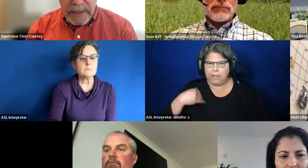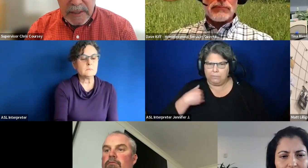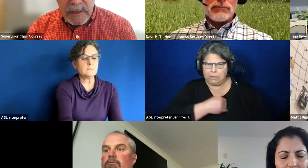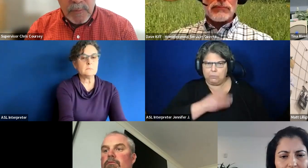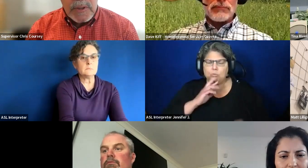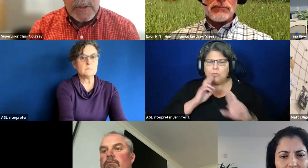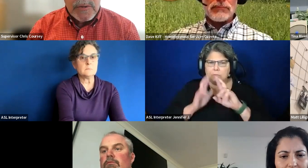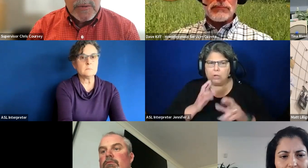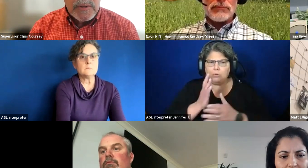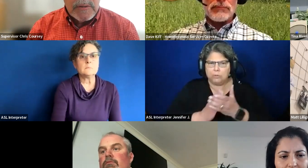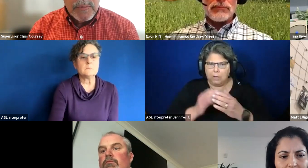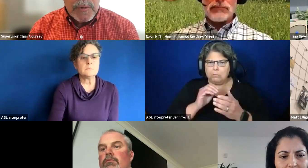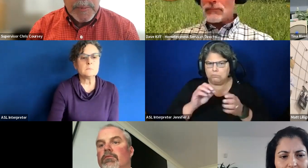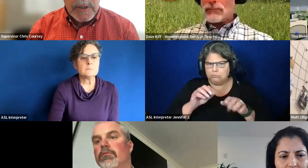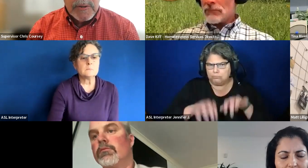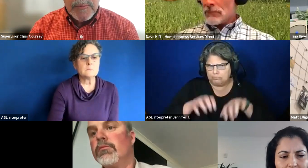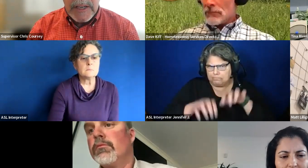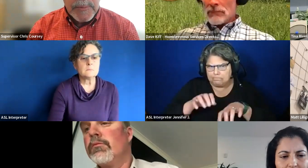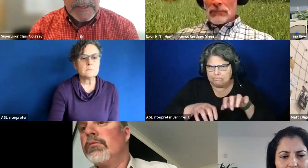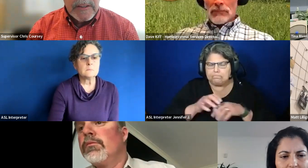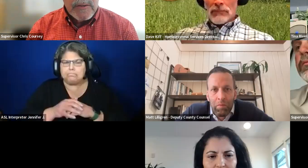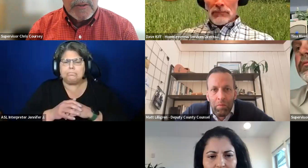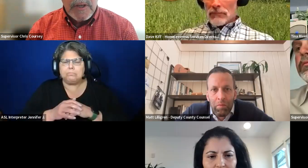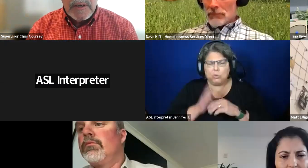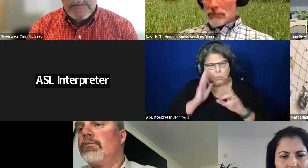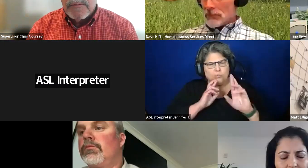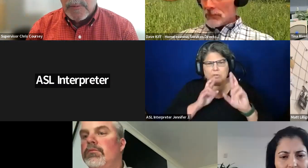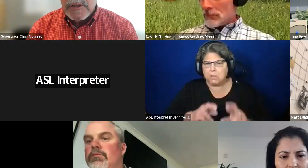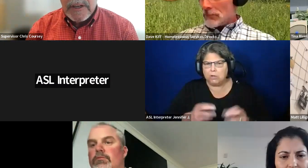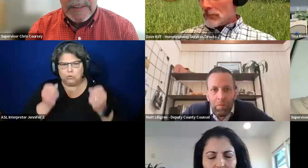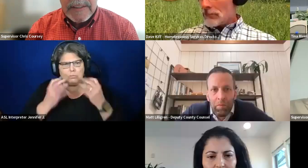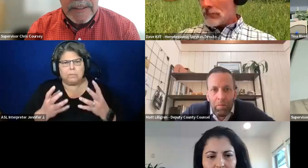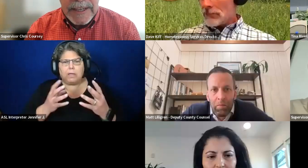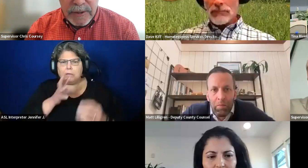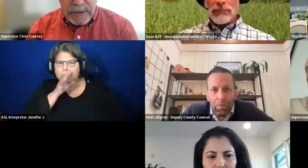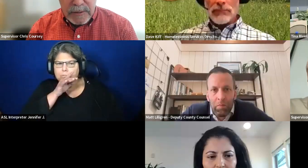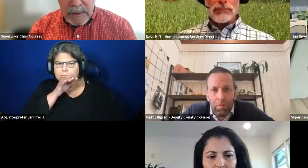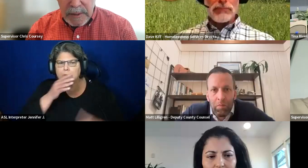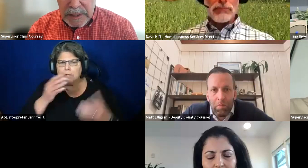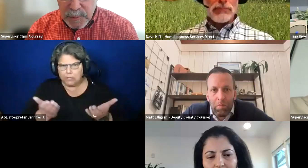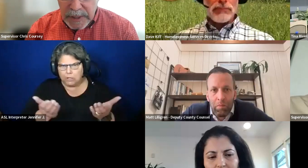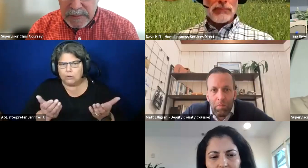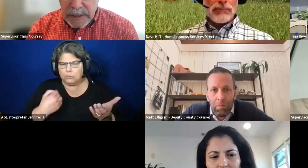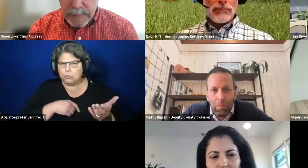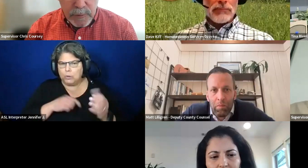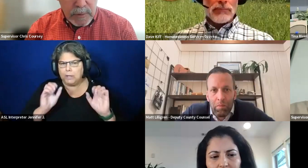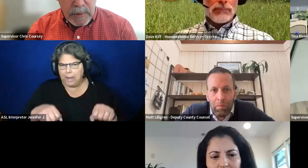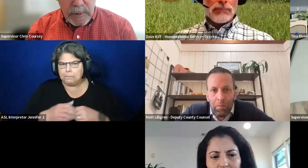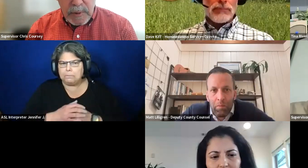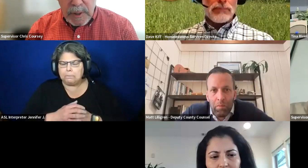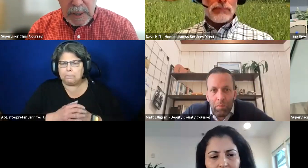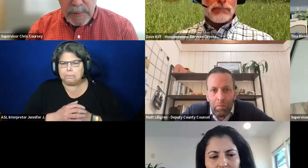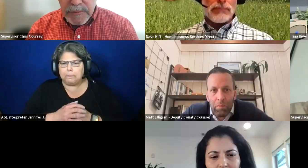in writing. We'll respond to as many of those verbally on the air here as we have time